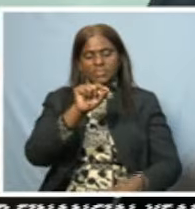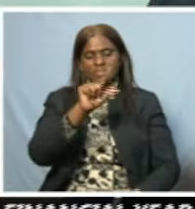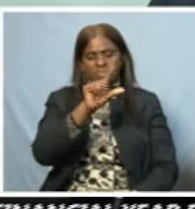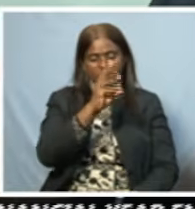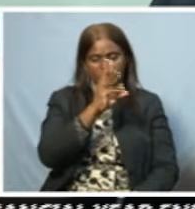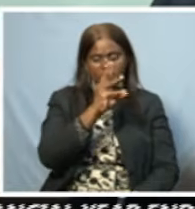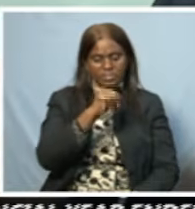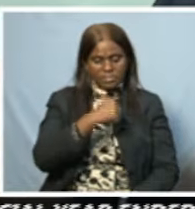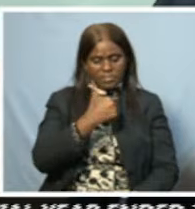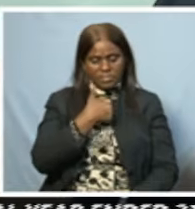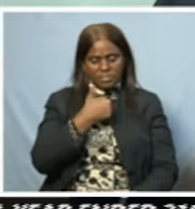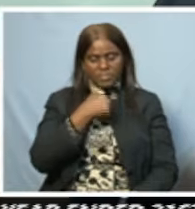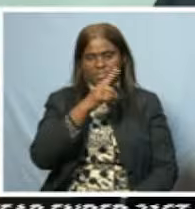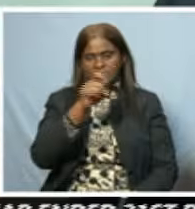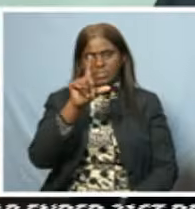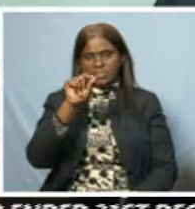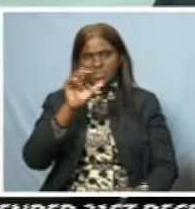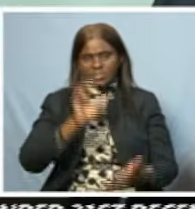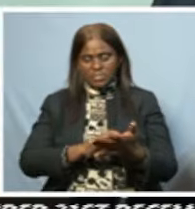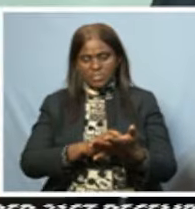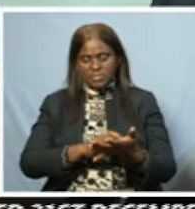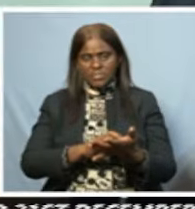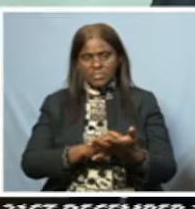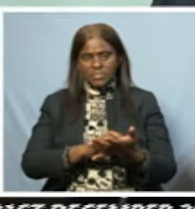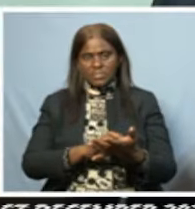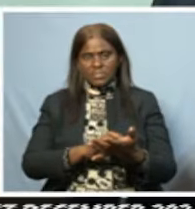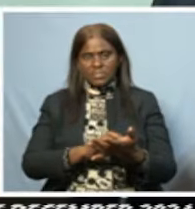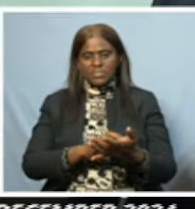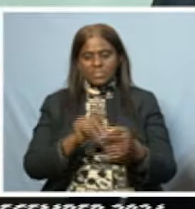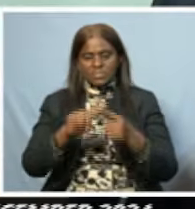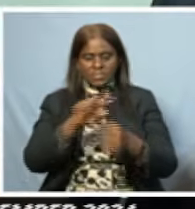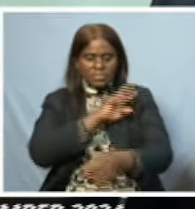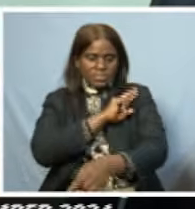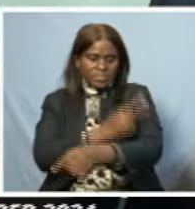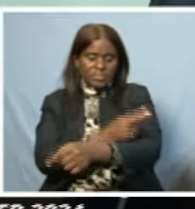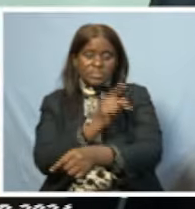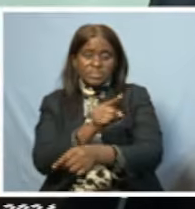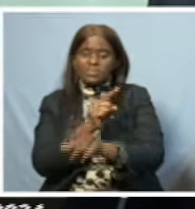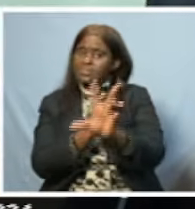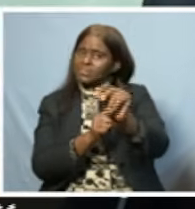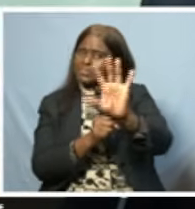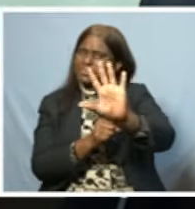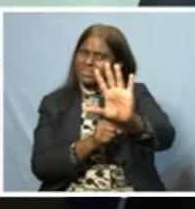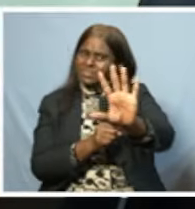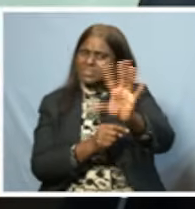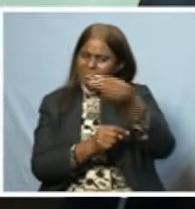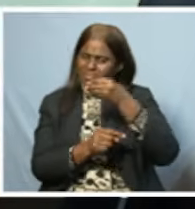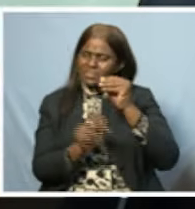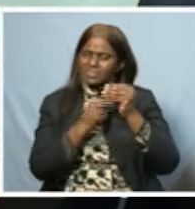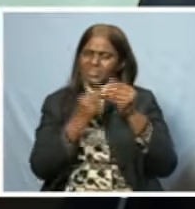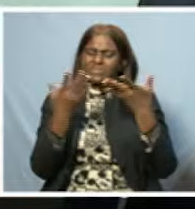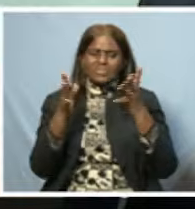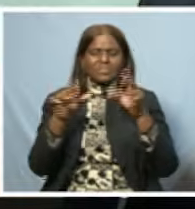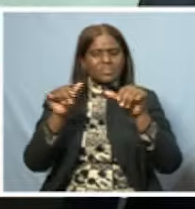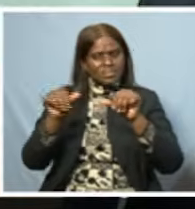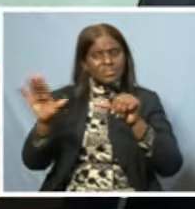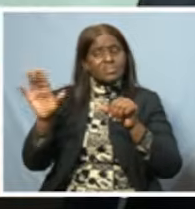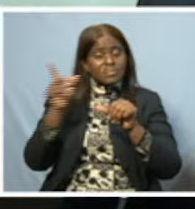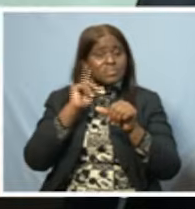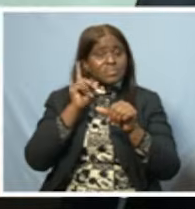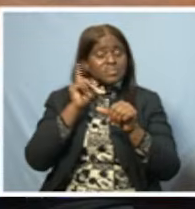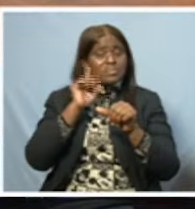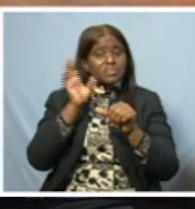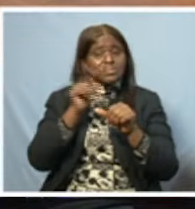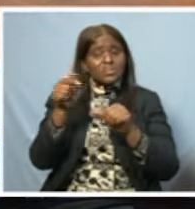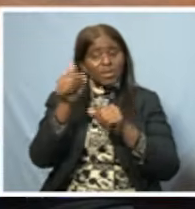2026, we have 120,000. But our resource envelope, No. You've given us the answer the auditor has said. He